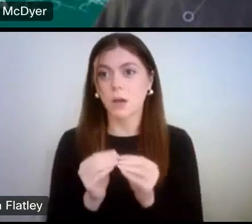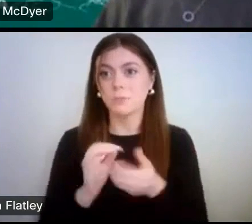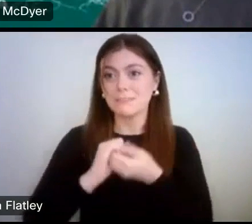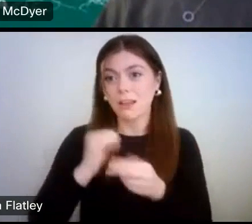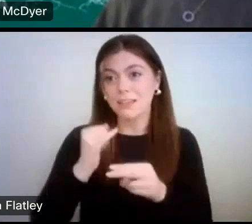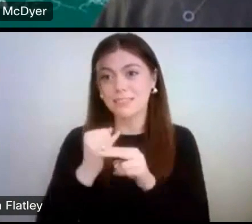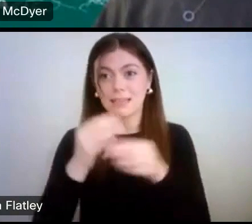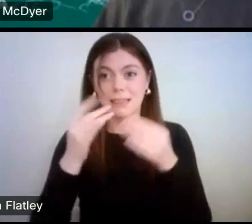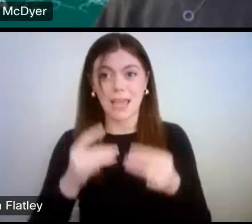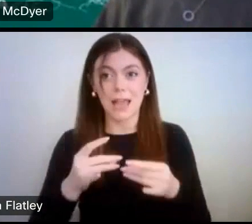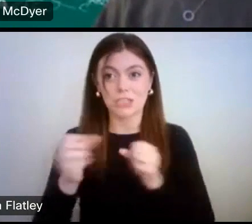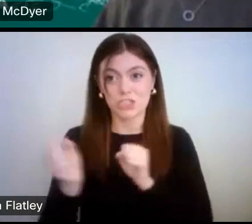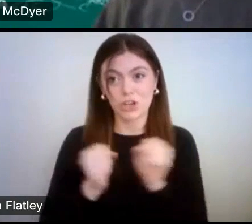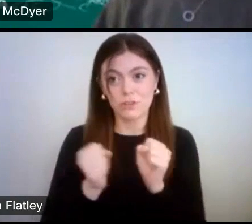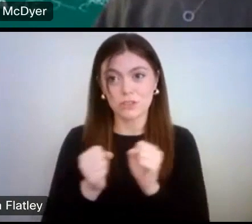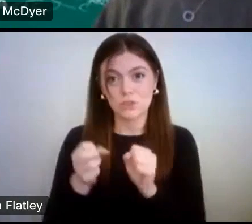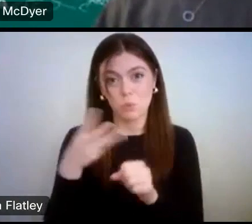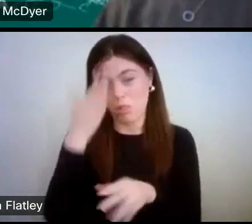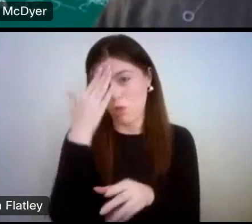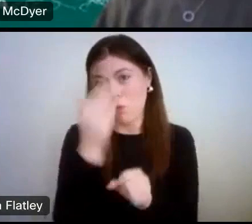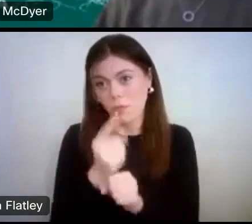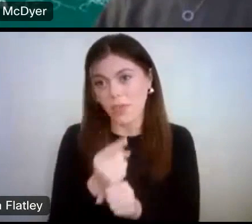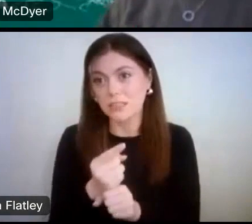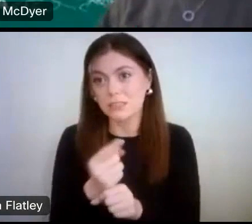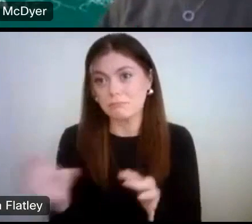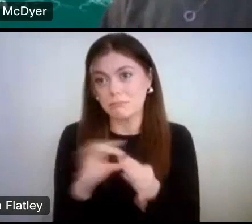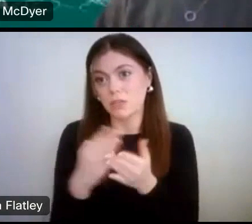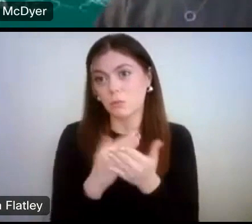any new requirements under the legislation. Sure.